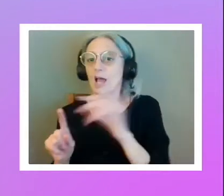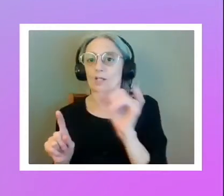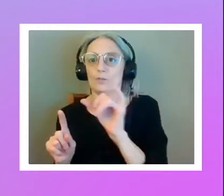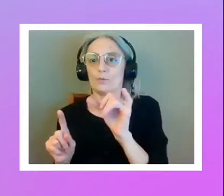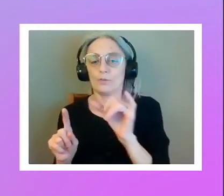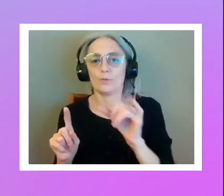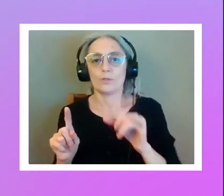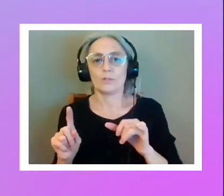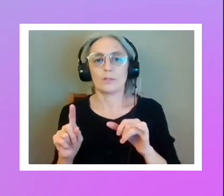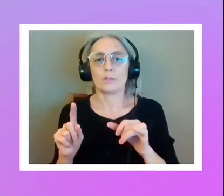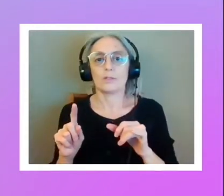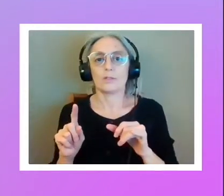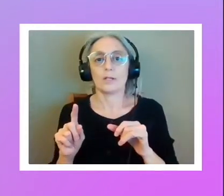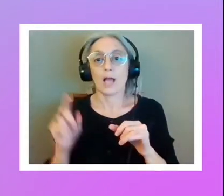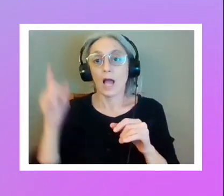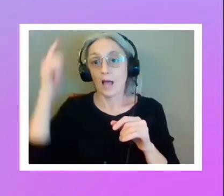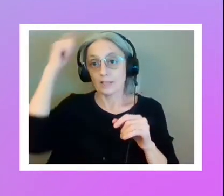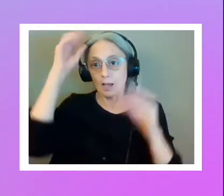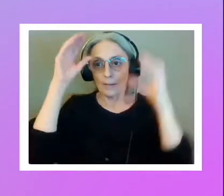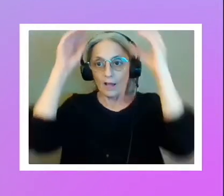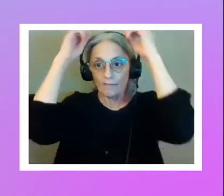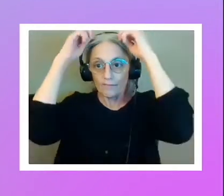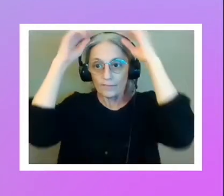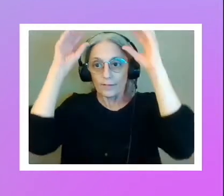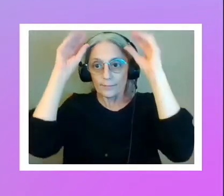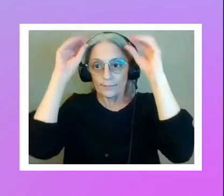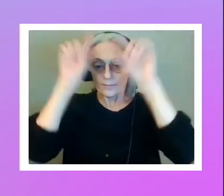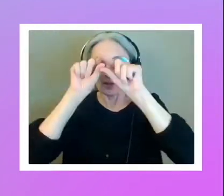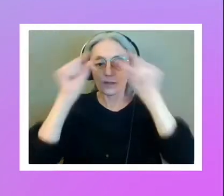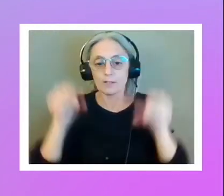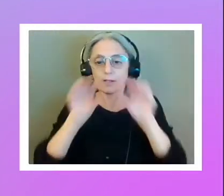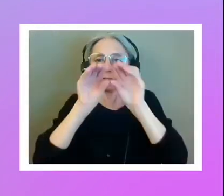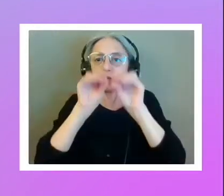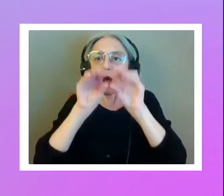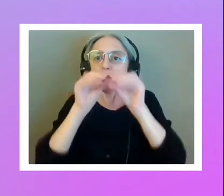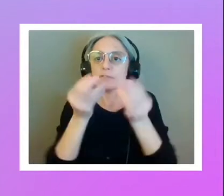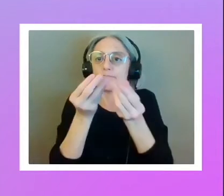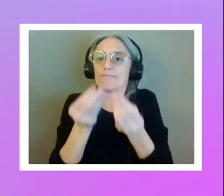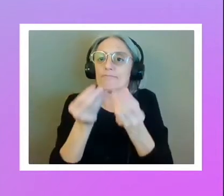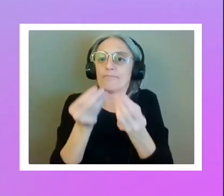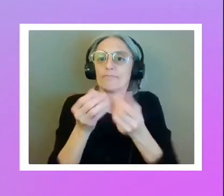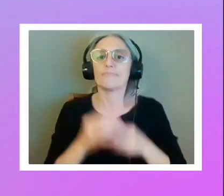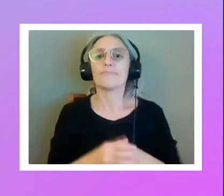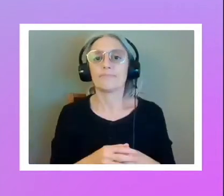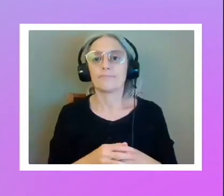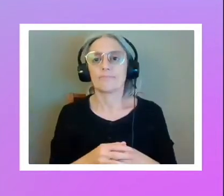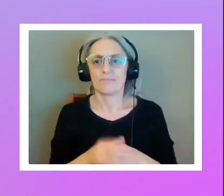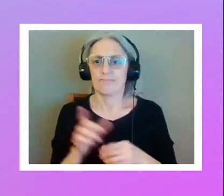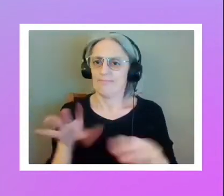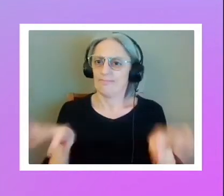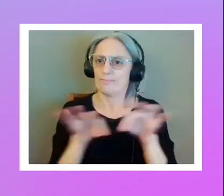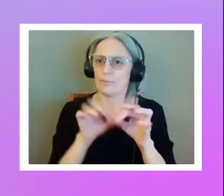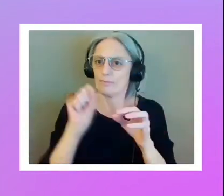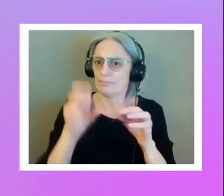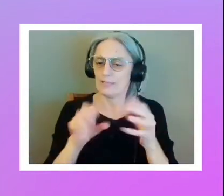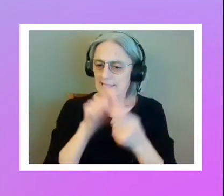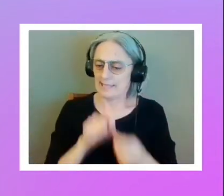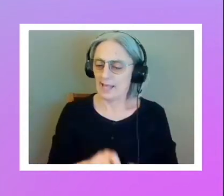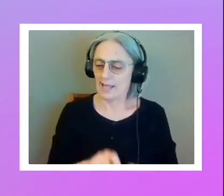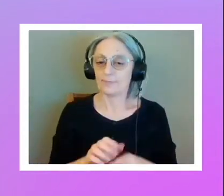with an extra little cushion at the top. Like, give the details. When I spoke to when I did my